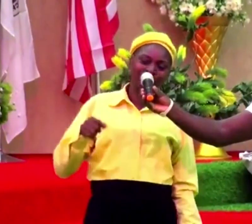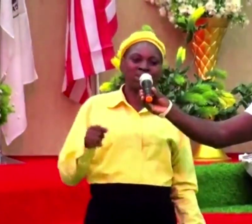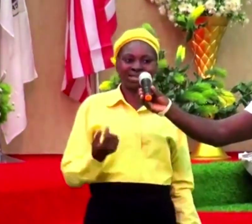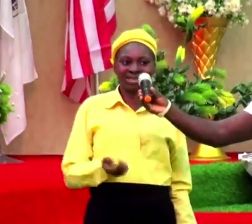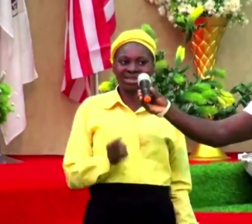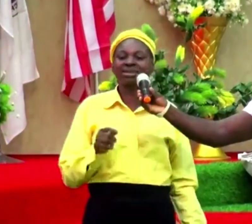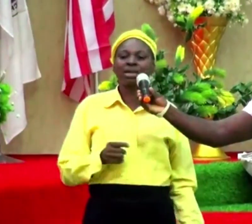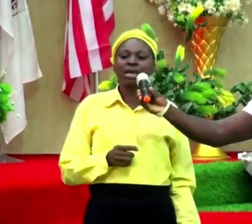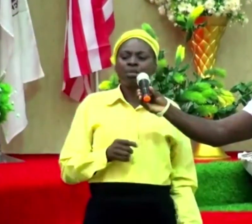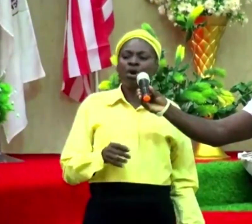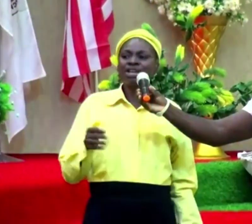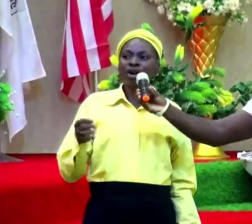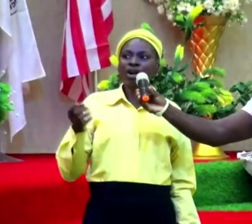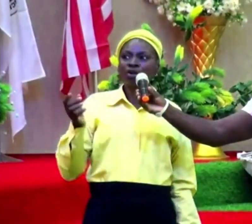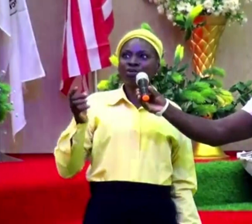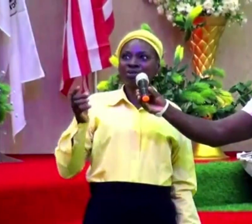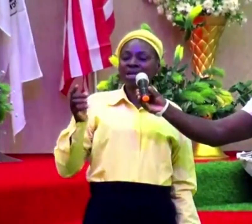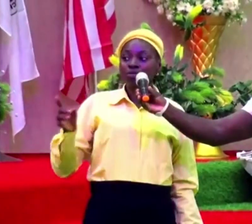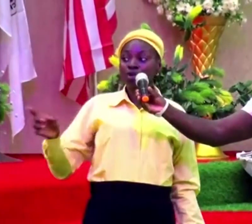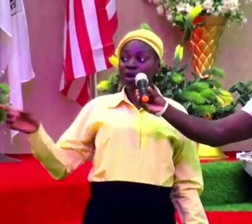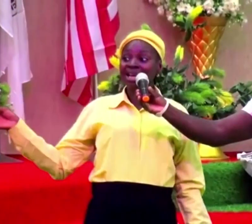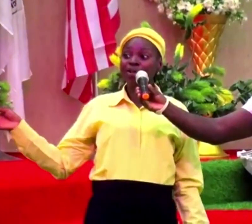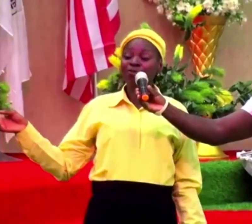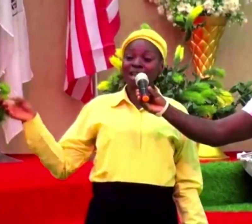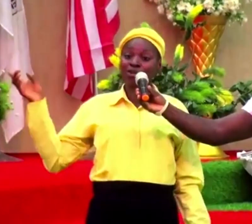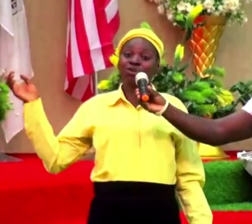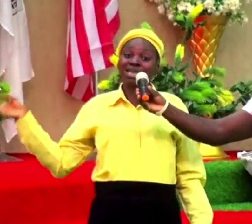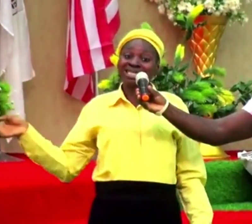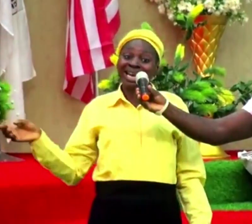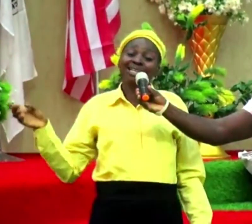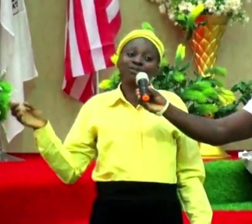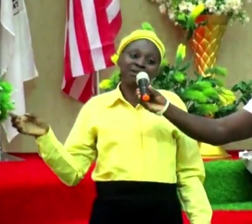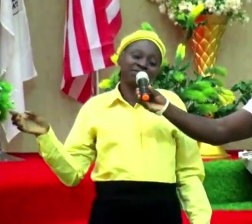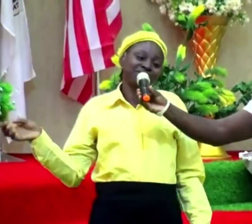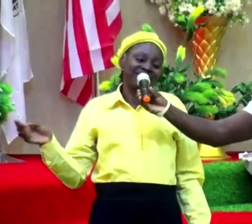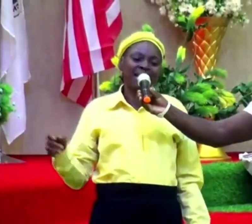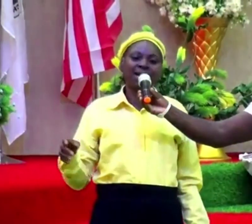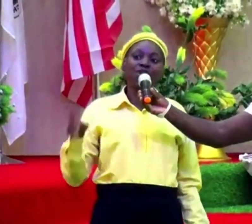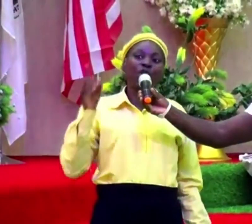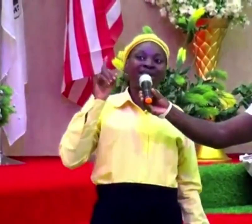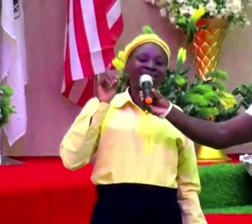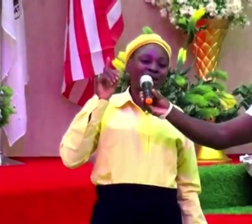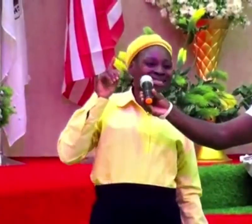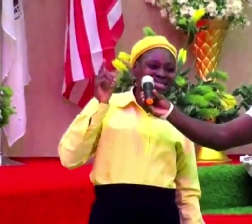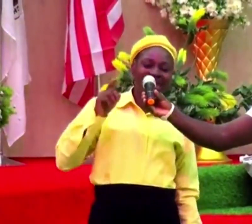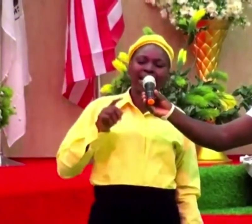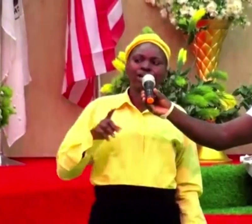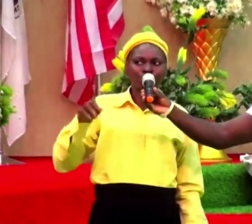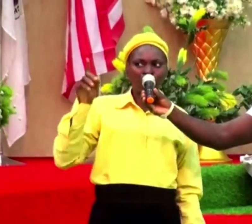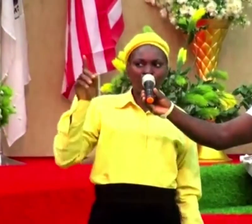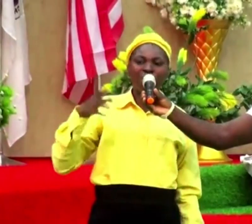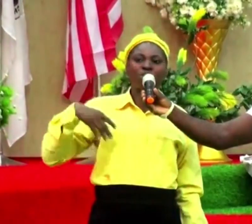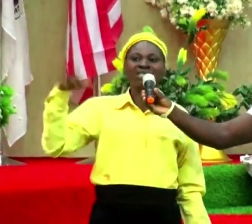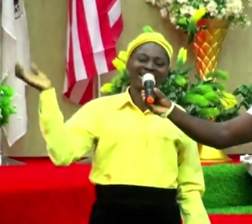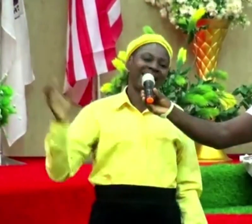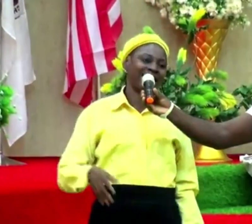lana 26. Mo wa ni Olorun gbogbo eyan lo nfi en to fi 20 naira le en to fi 50 naira le mi o ni 20 naira.